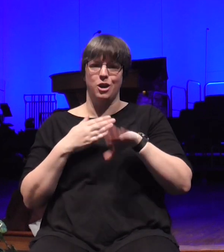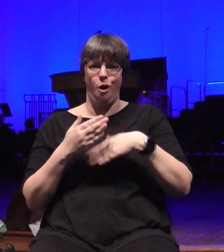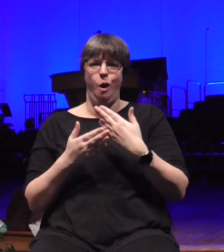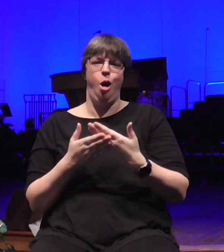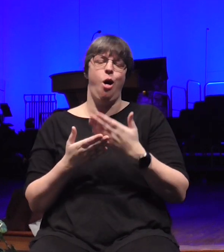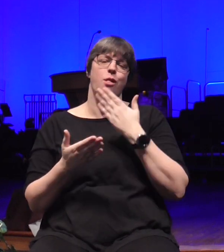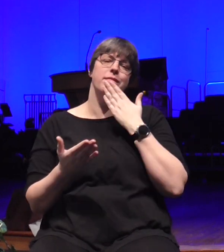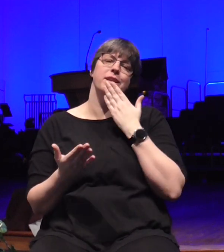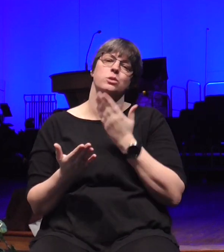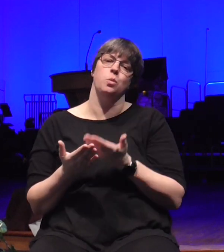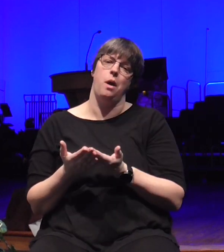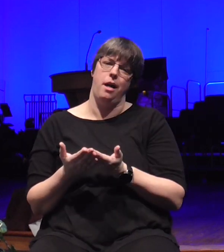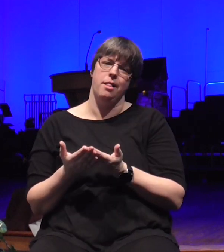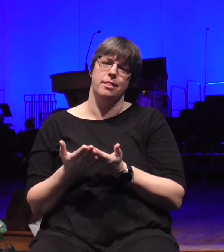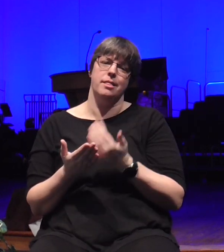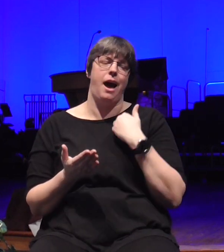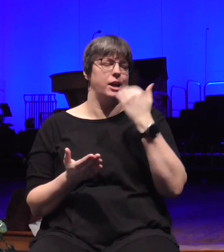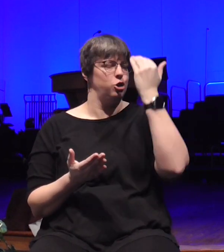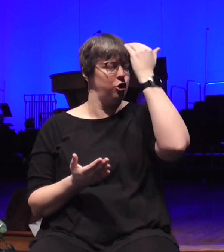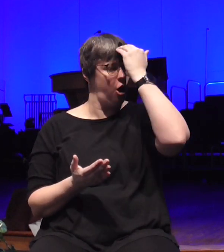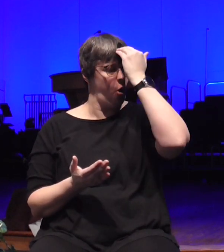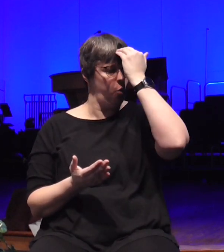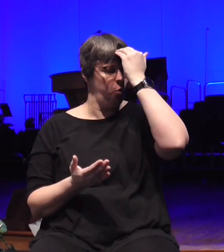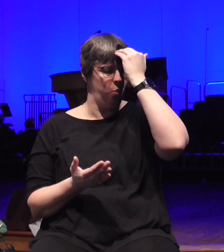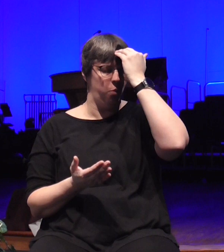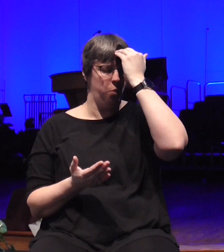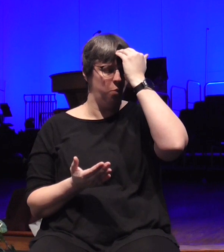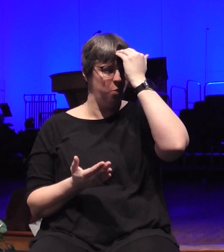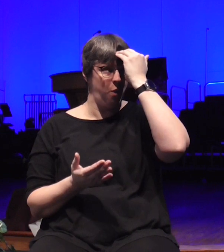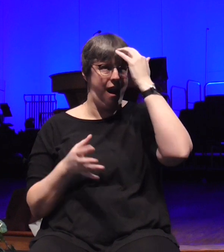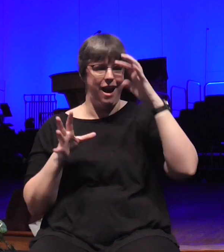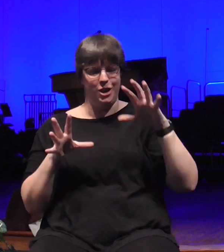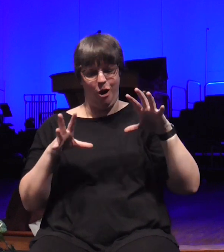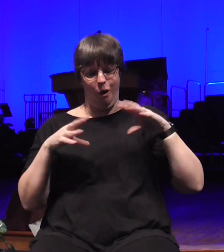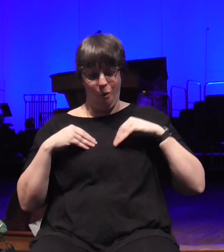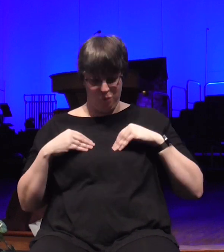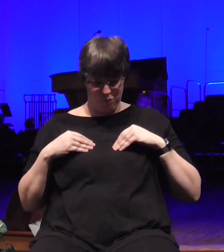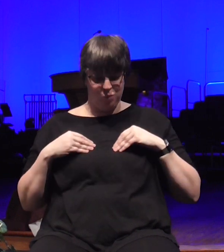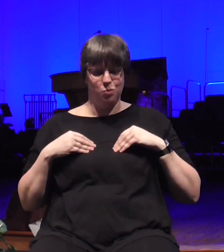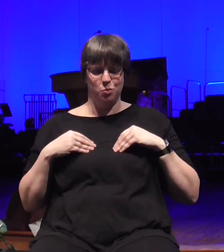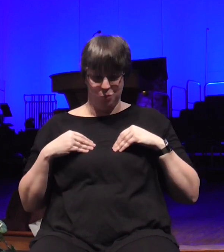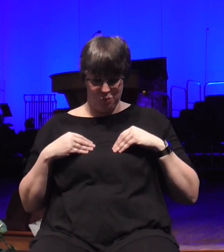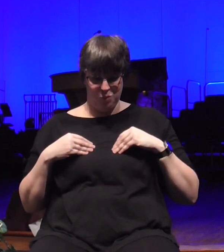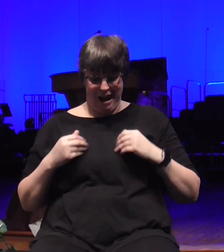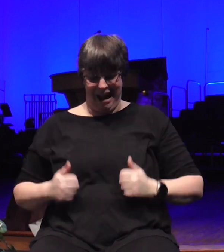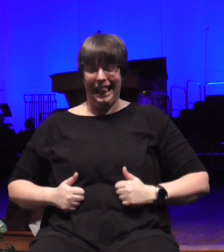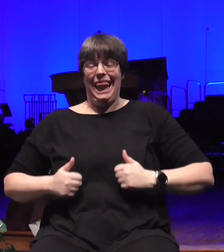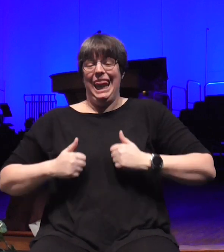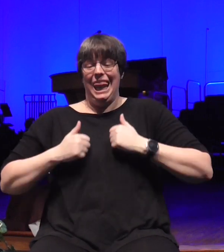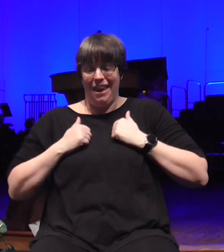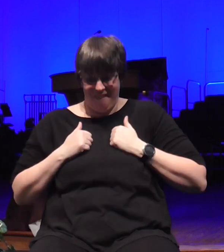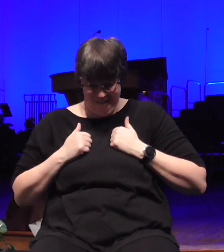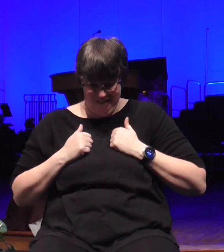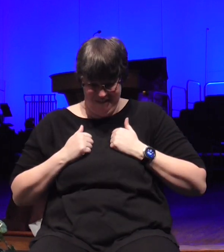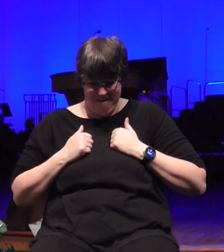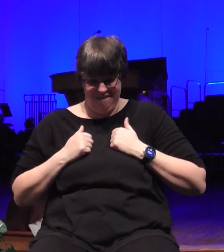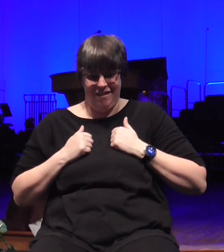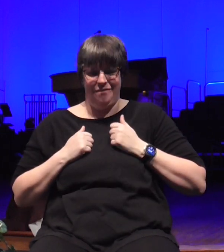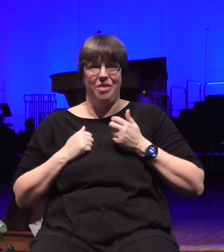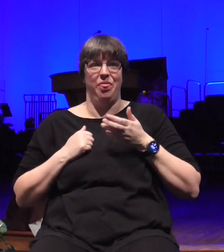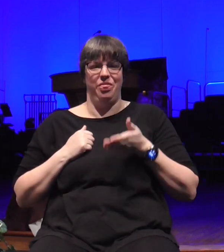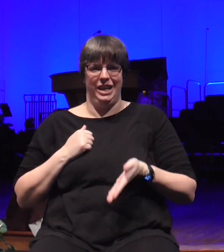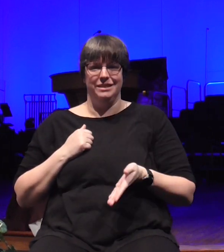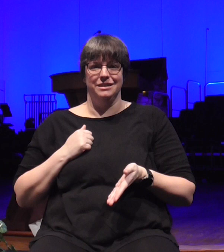well. I know this, I own this, I live this,